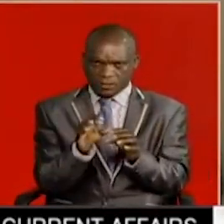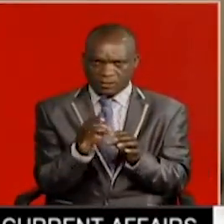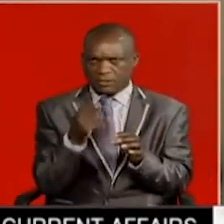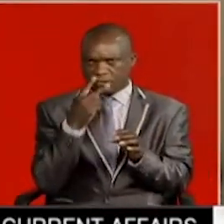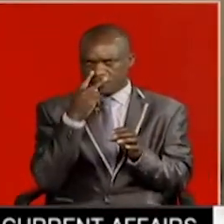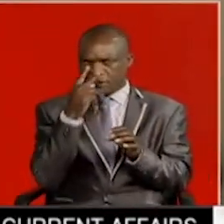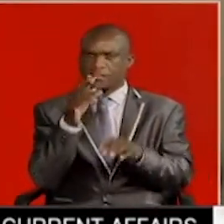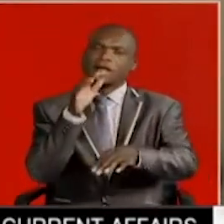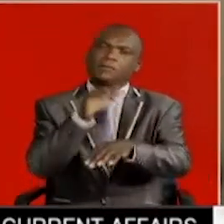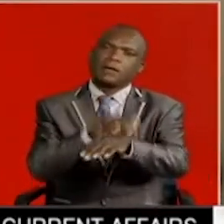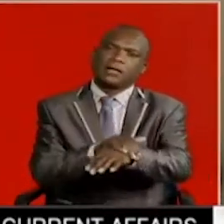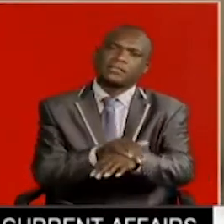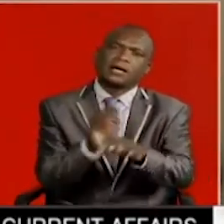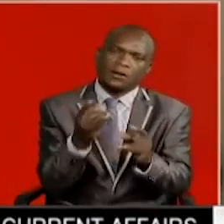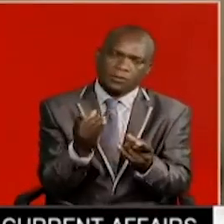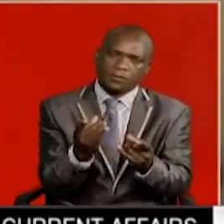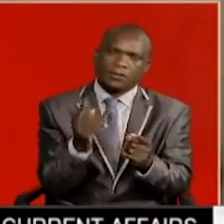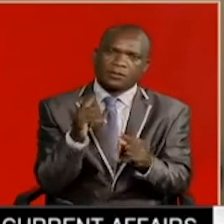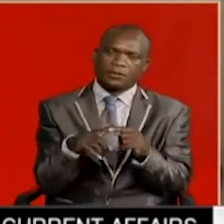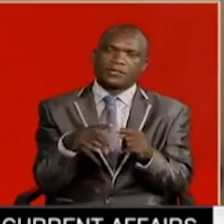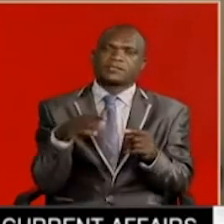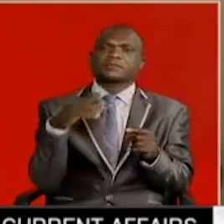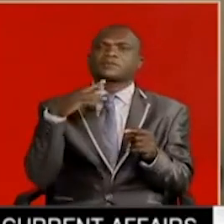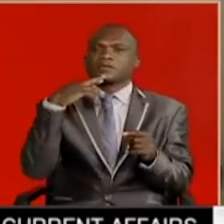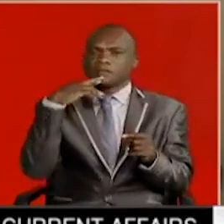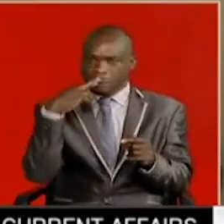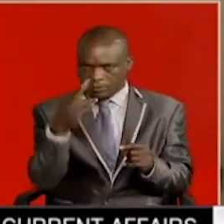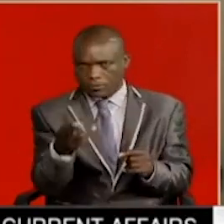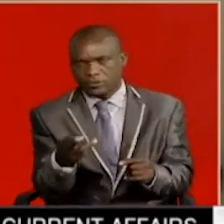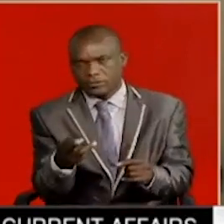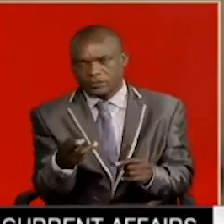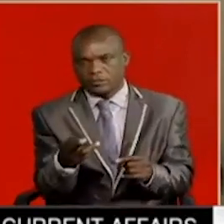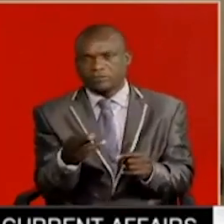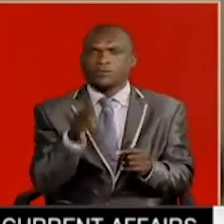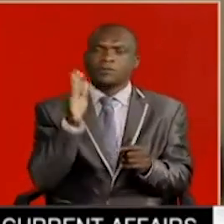management, and reporting of potential cases